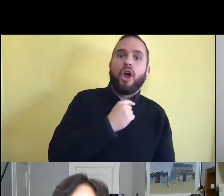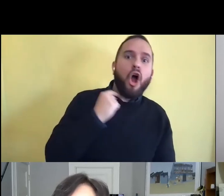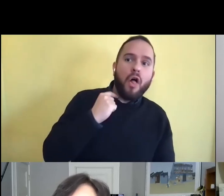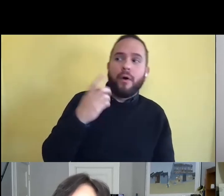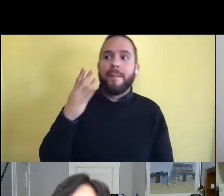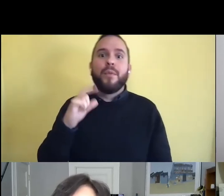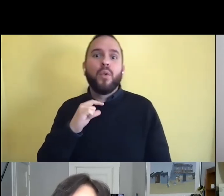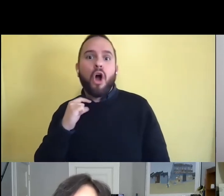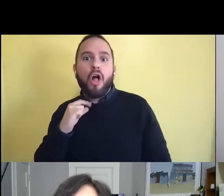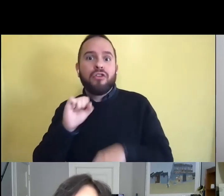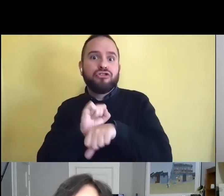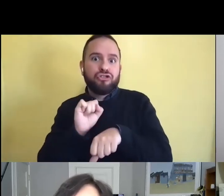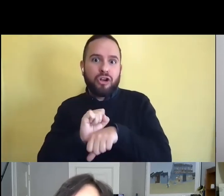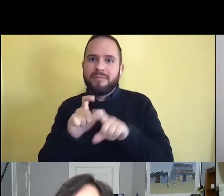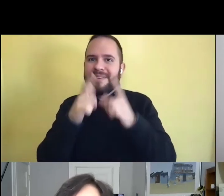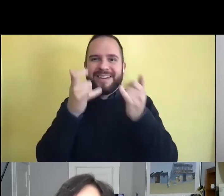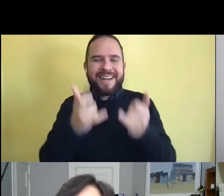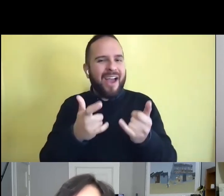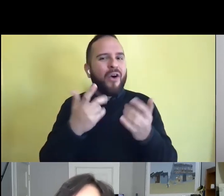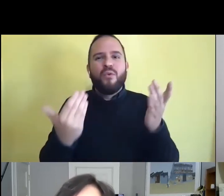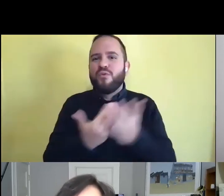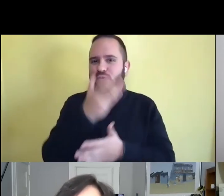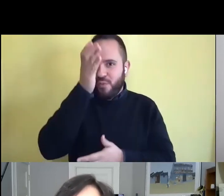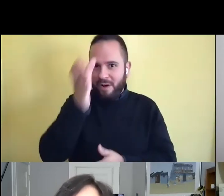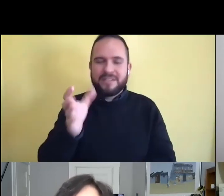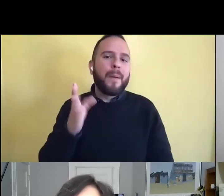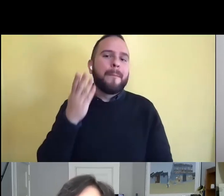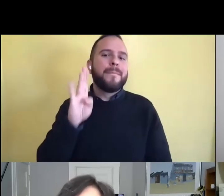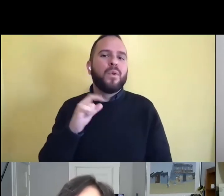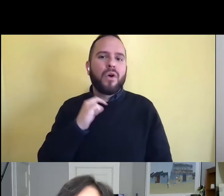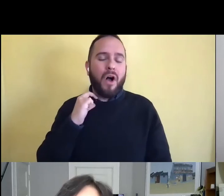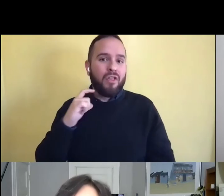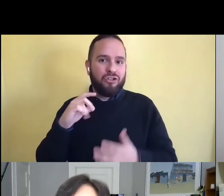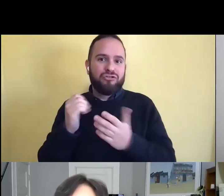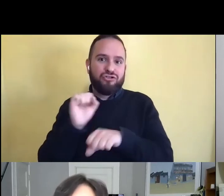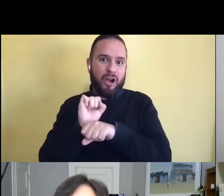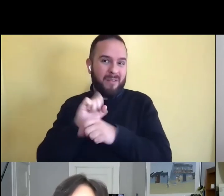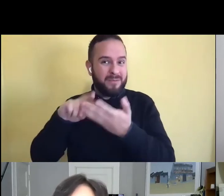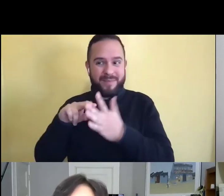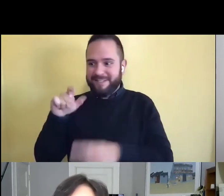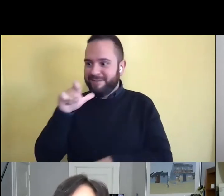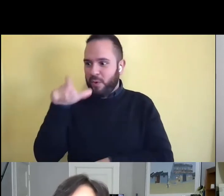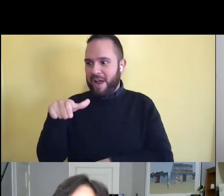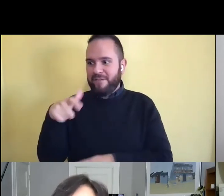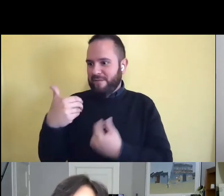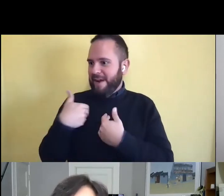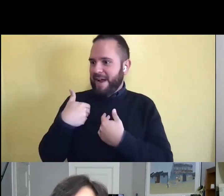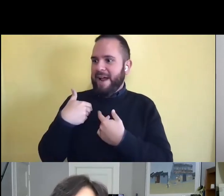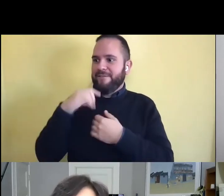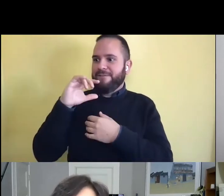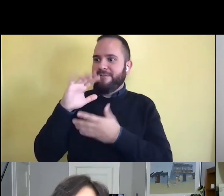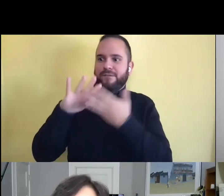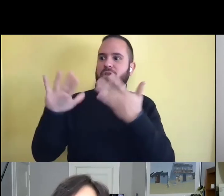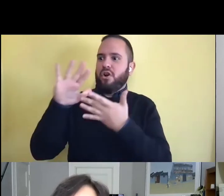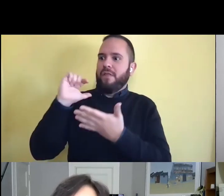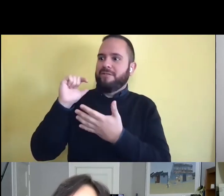new concept of new collar job, meaning you don't have to have a college degree. The focus instead is on your